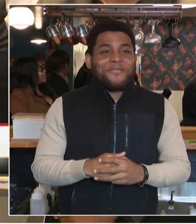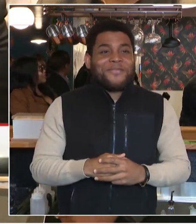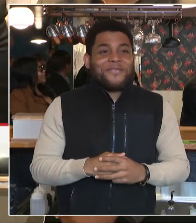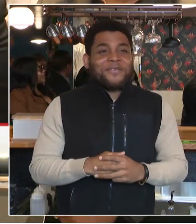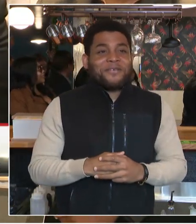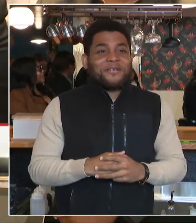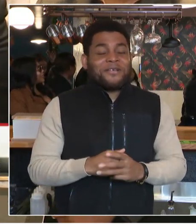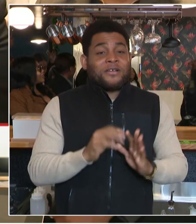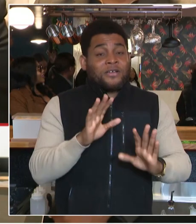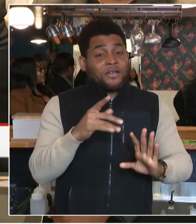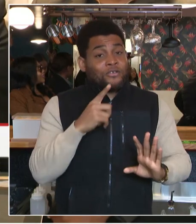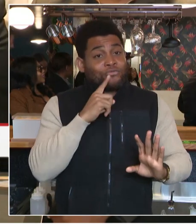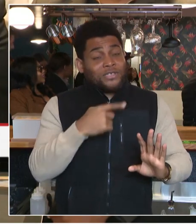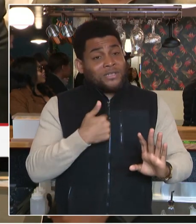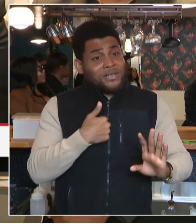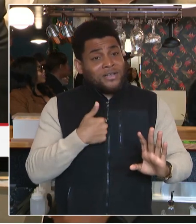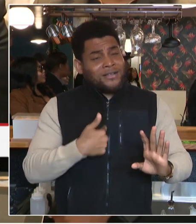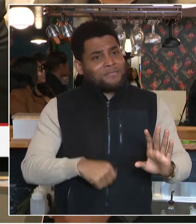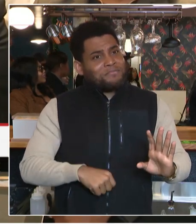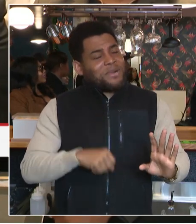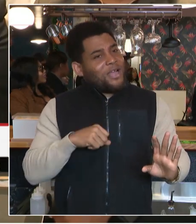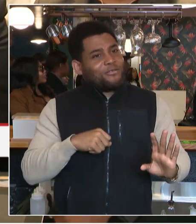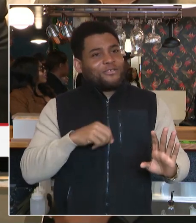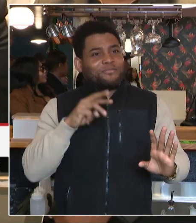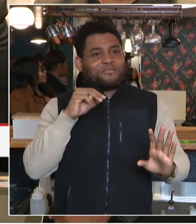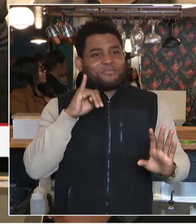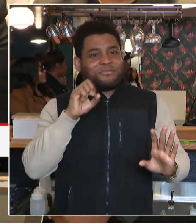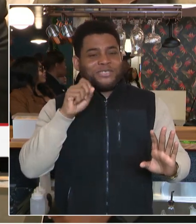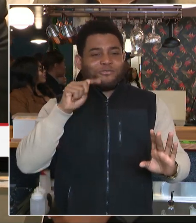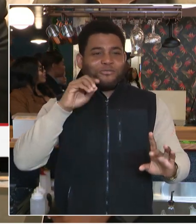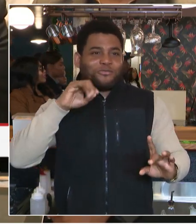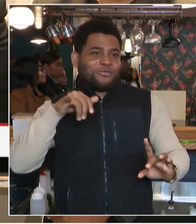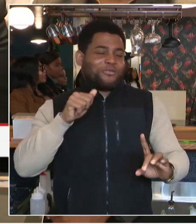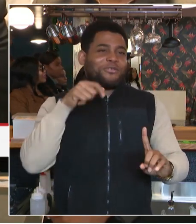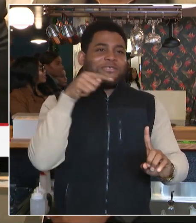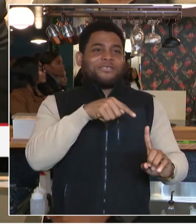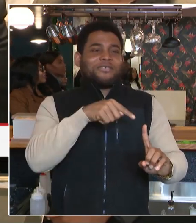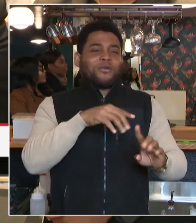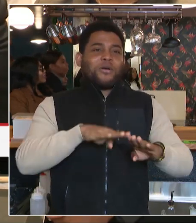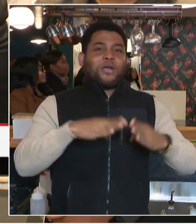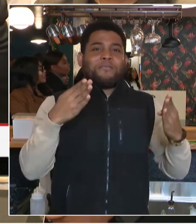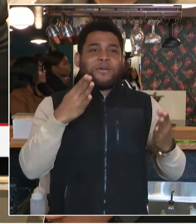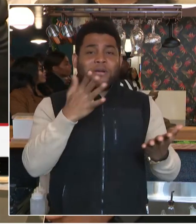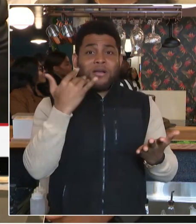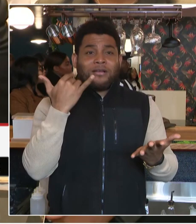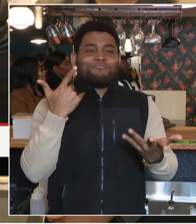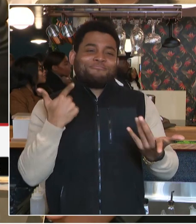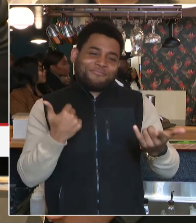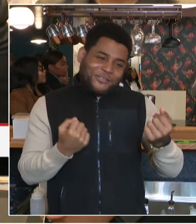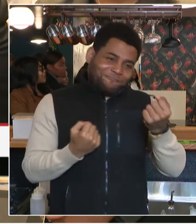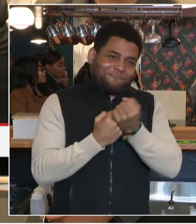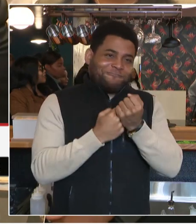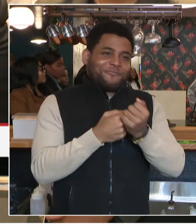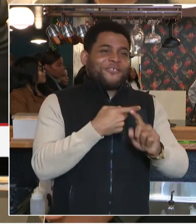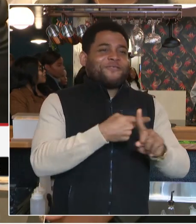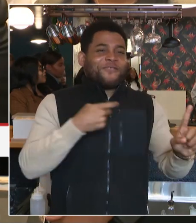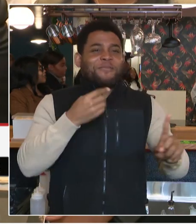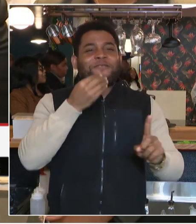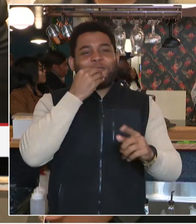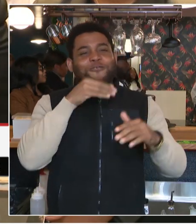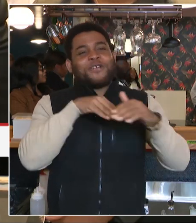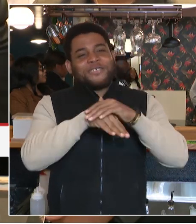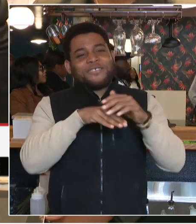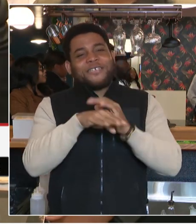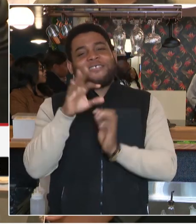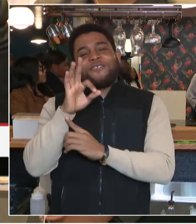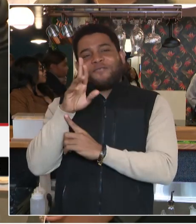proud that Miss Toya's is opening with the support of the Food Access Fund.